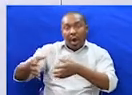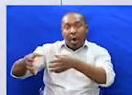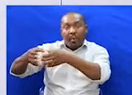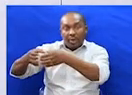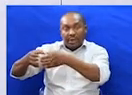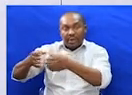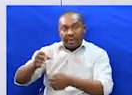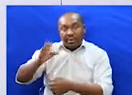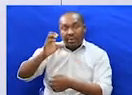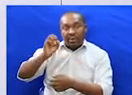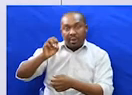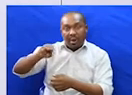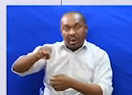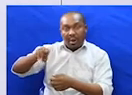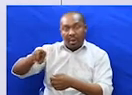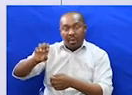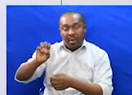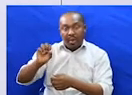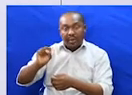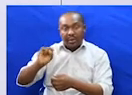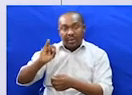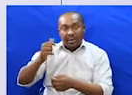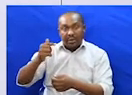composition of genetic